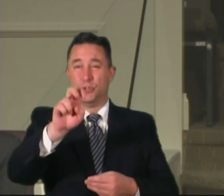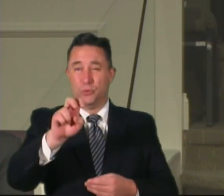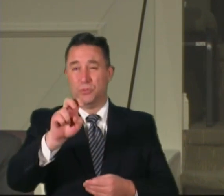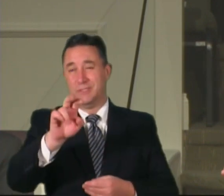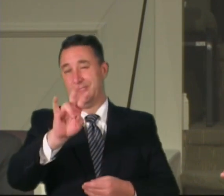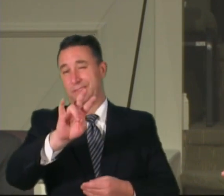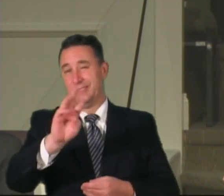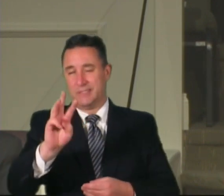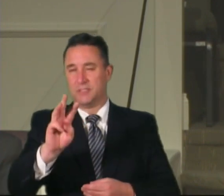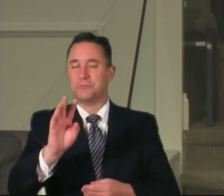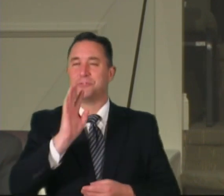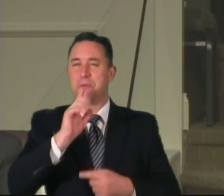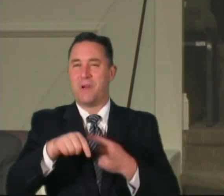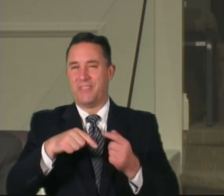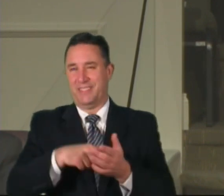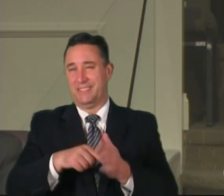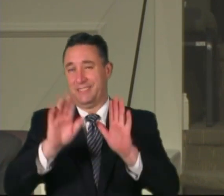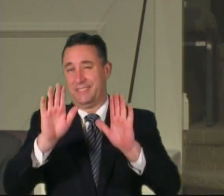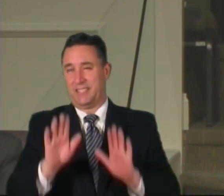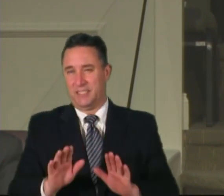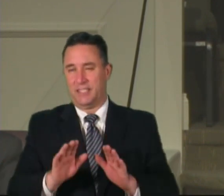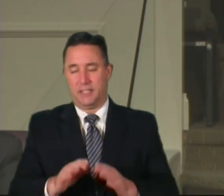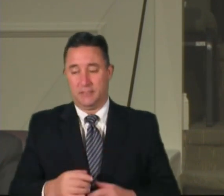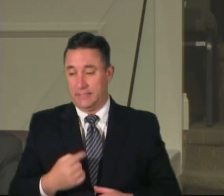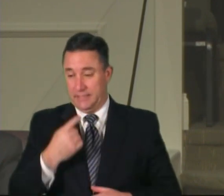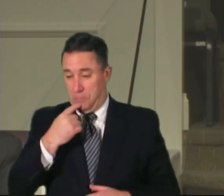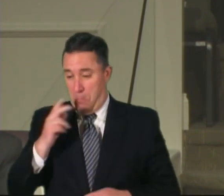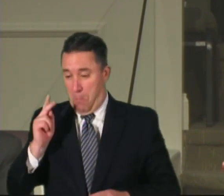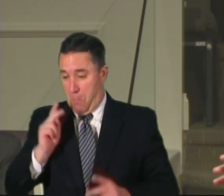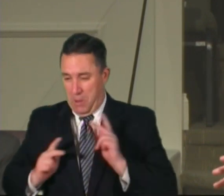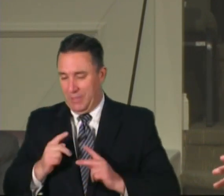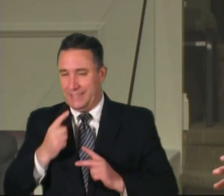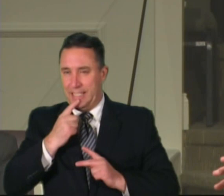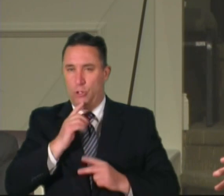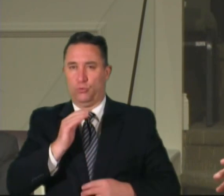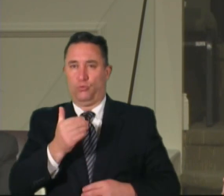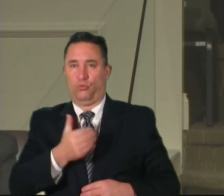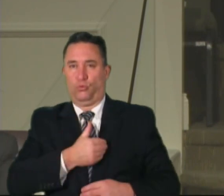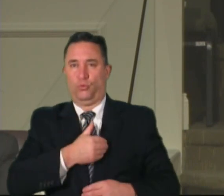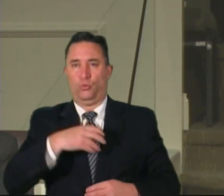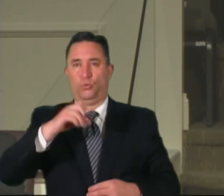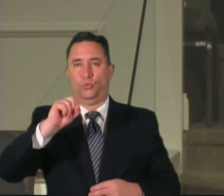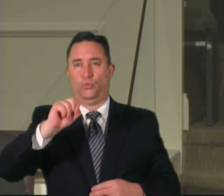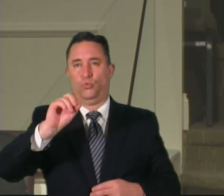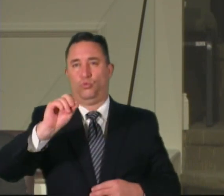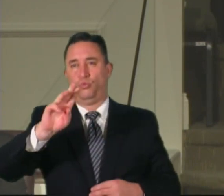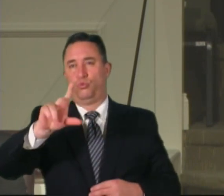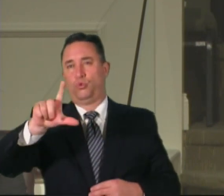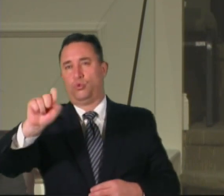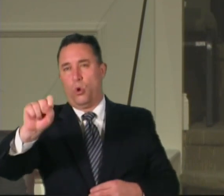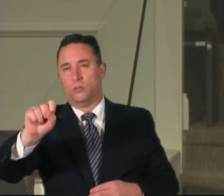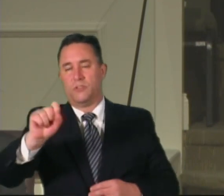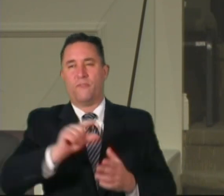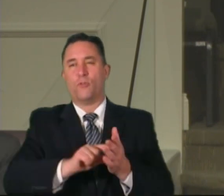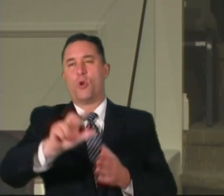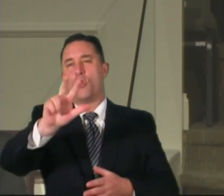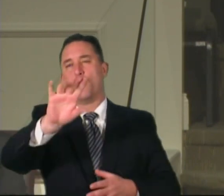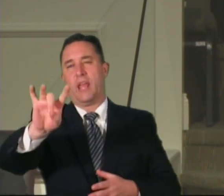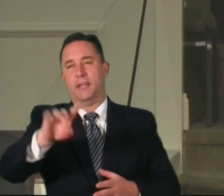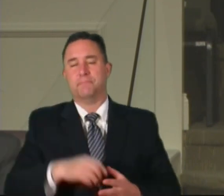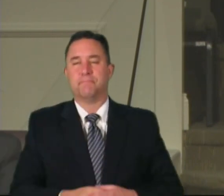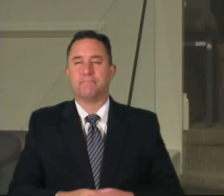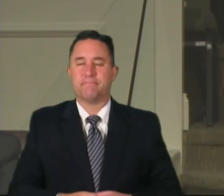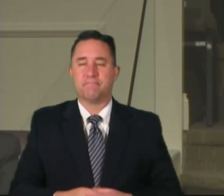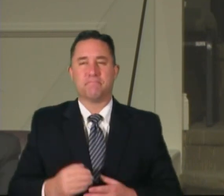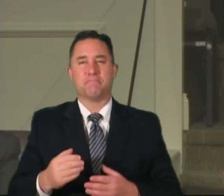216, and we talked about this on Sunday. It didn't say people. It said souls. Then verse 38, read it out loud with me, would you